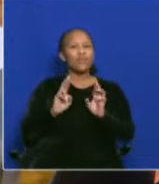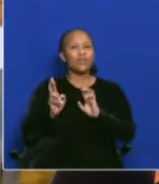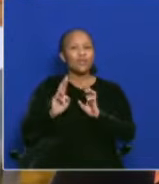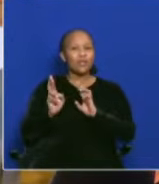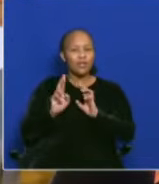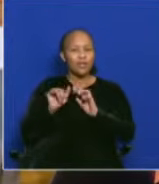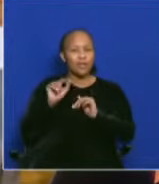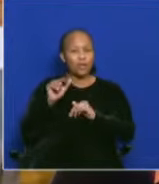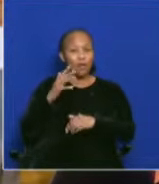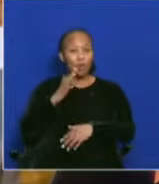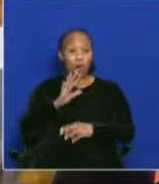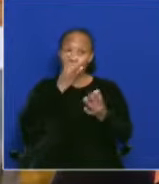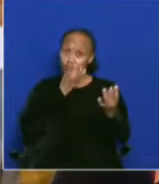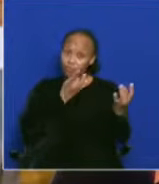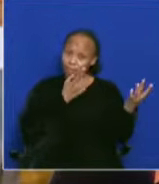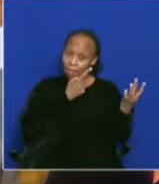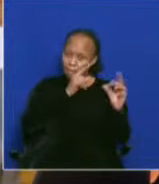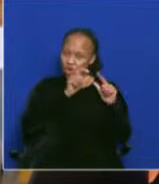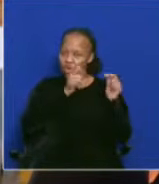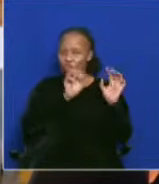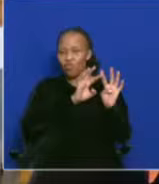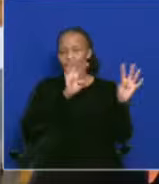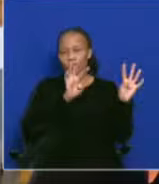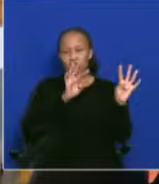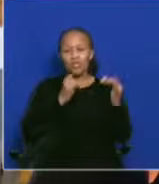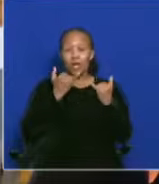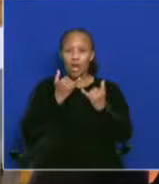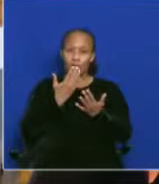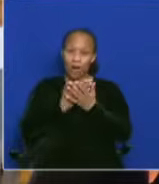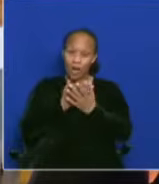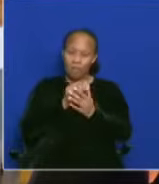attention. And if I could go there now.